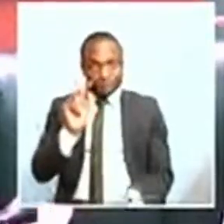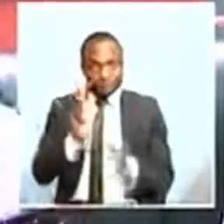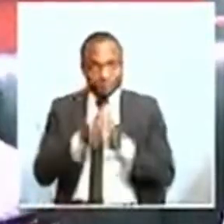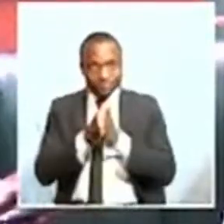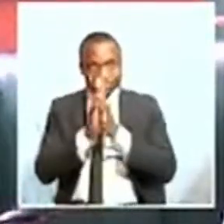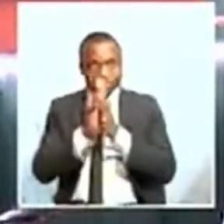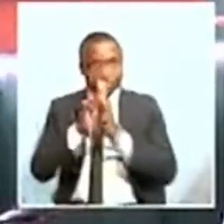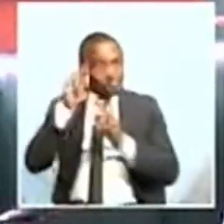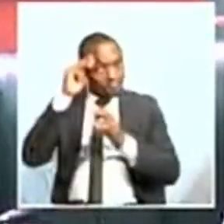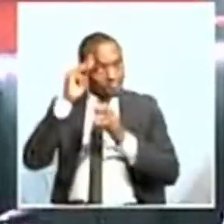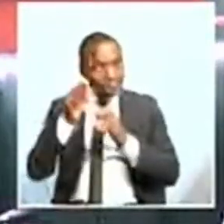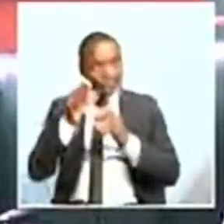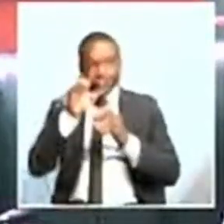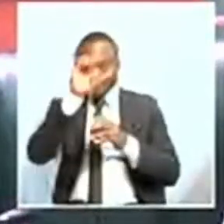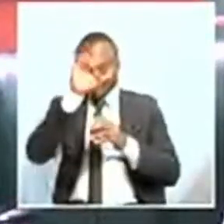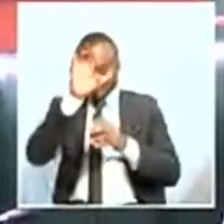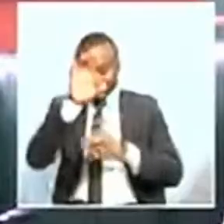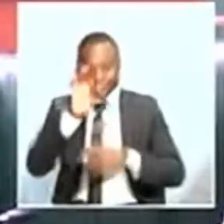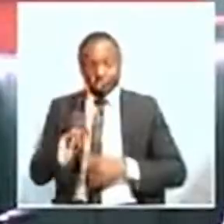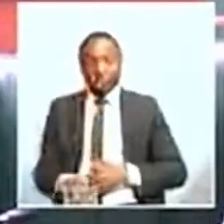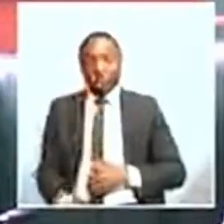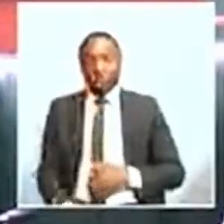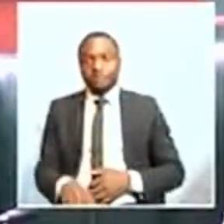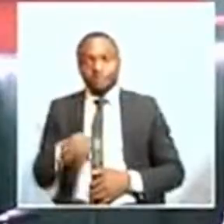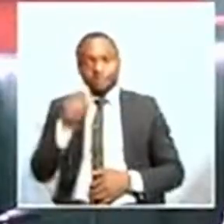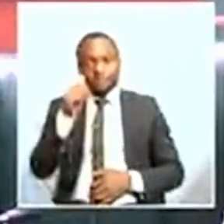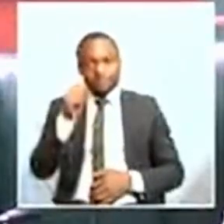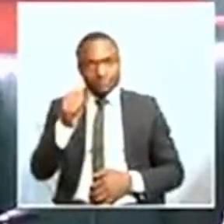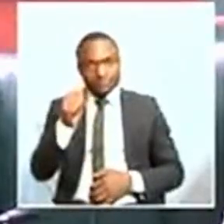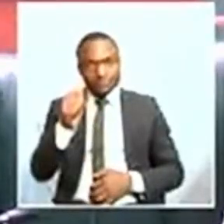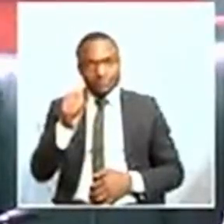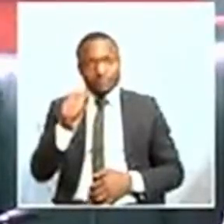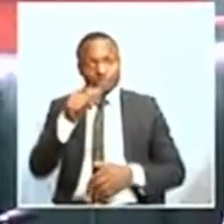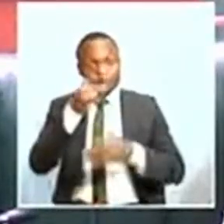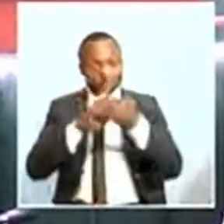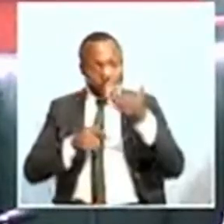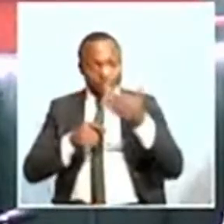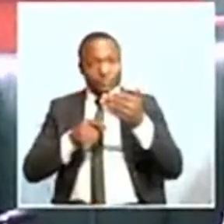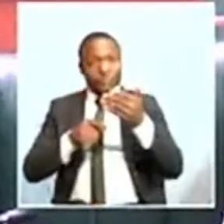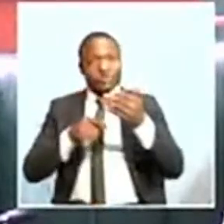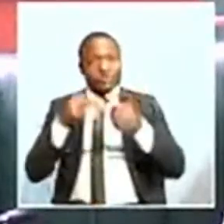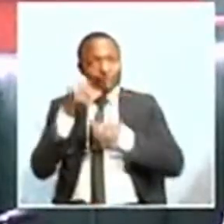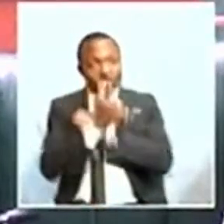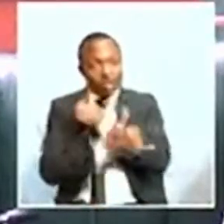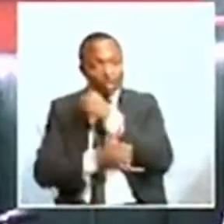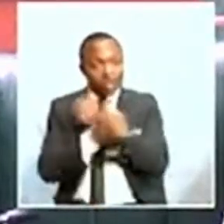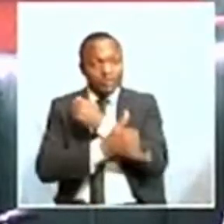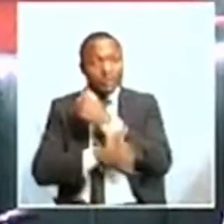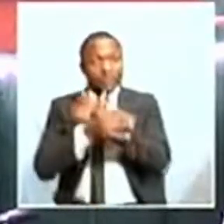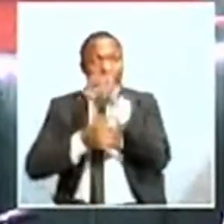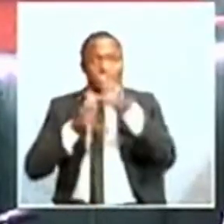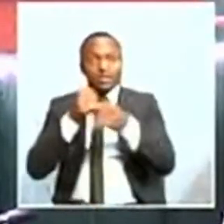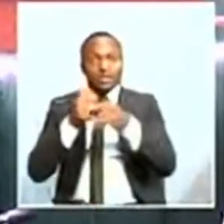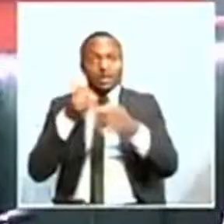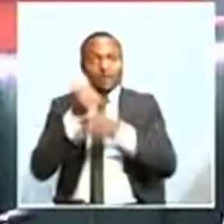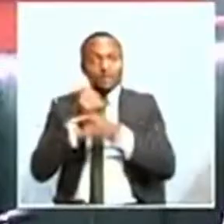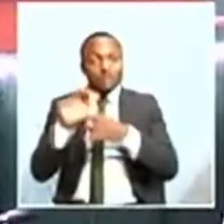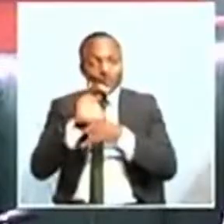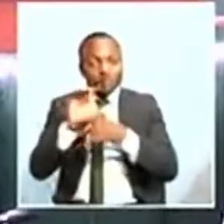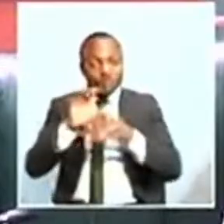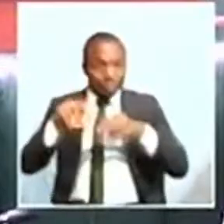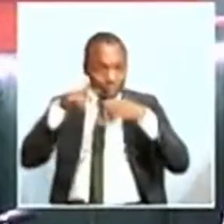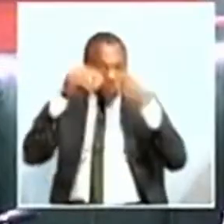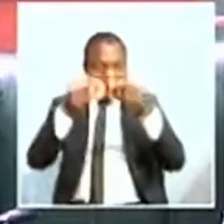the Minister of Mines, A, what the country's annual copper production was as